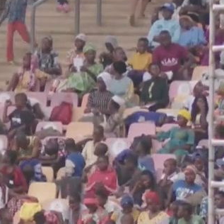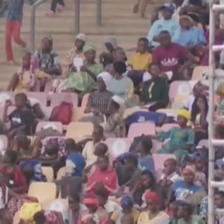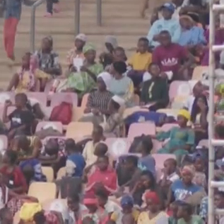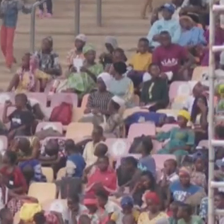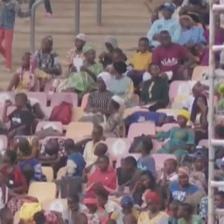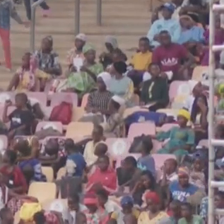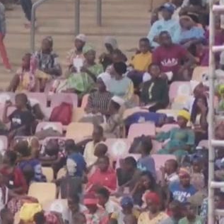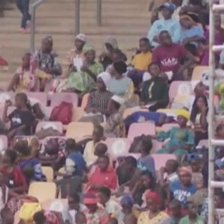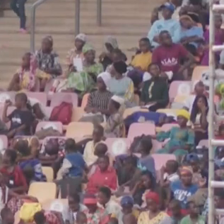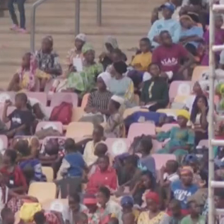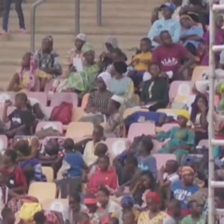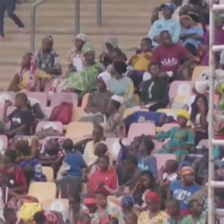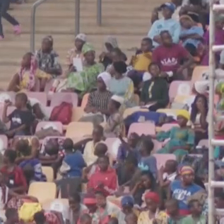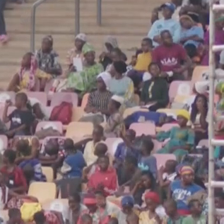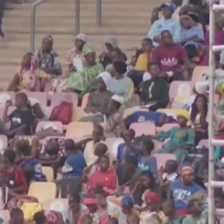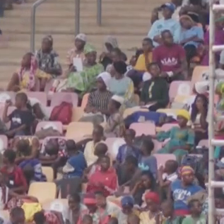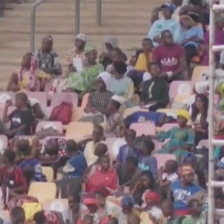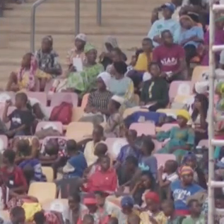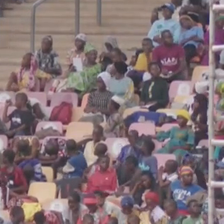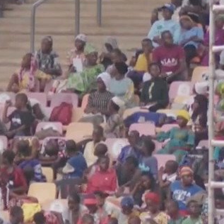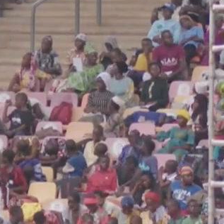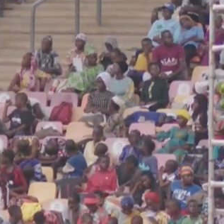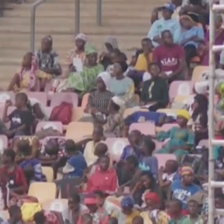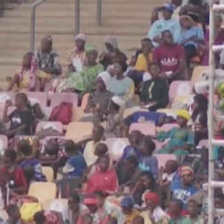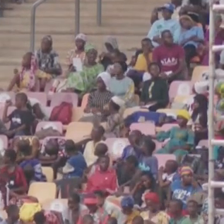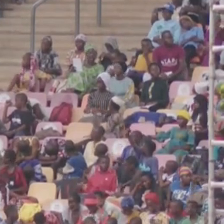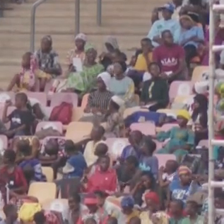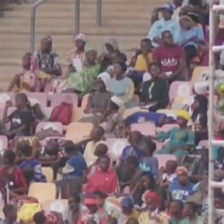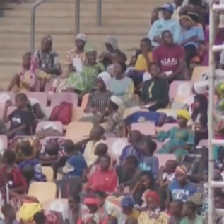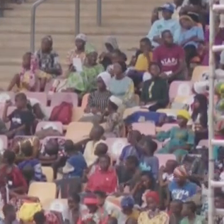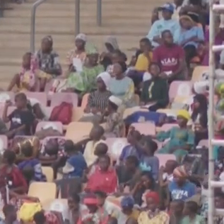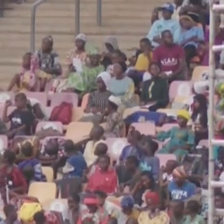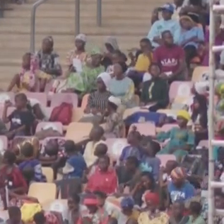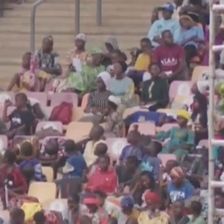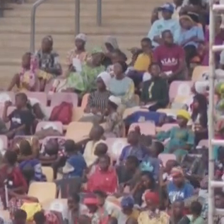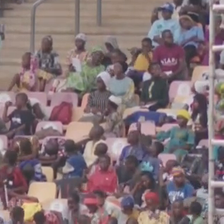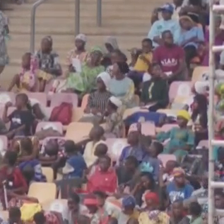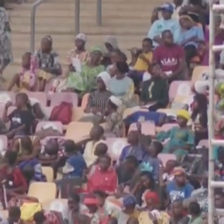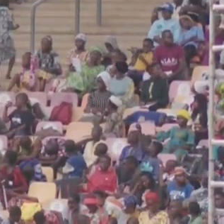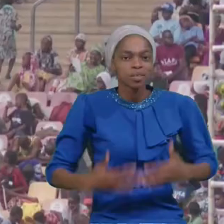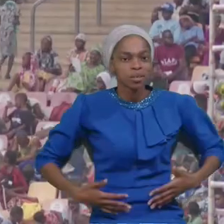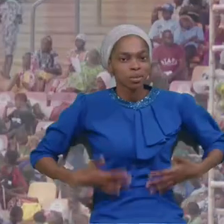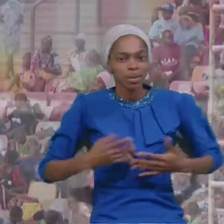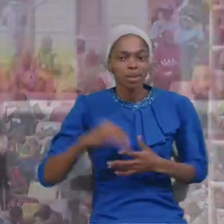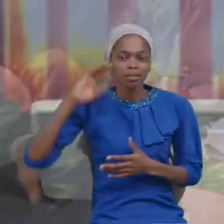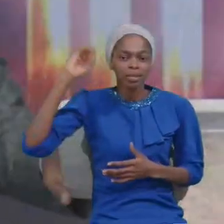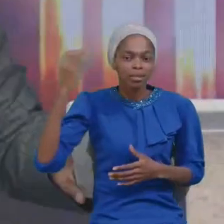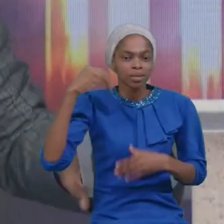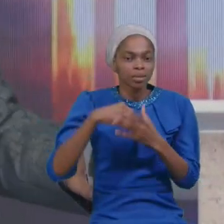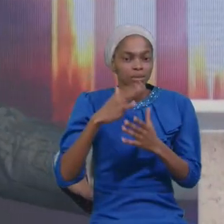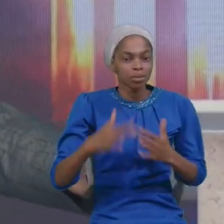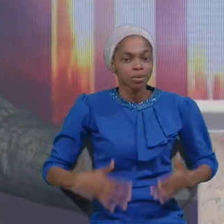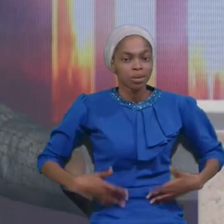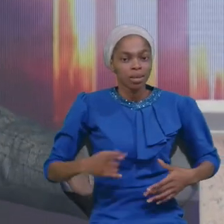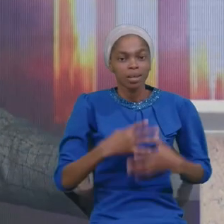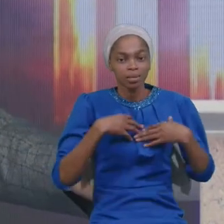life, his grace in your life, his healing power in your life, it will renew you, your youth,